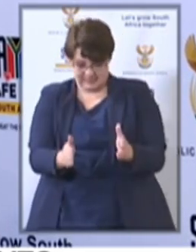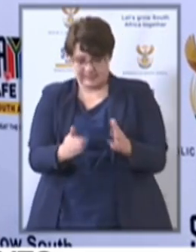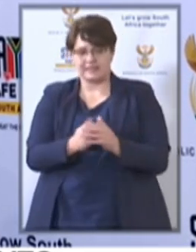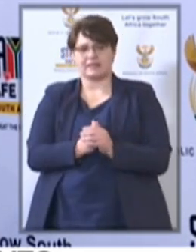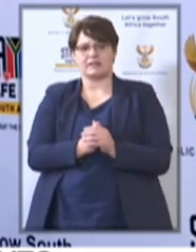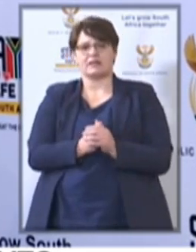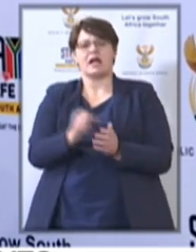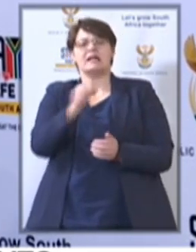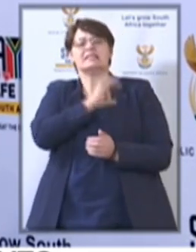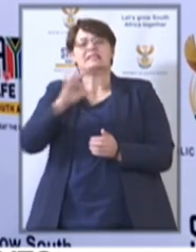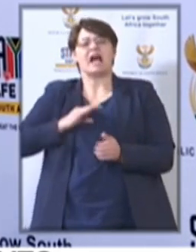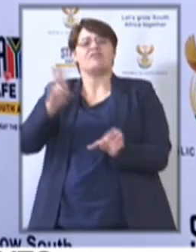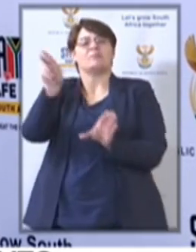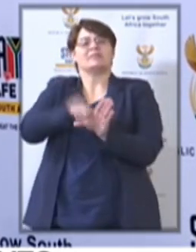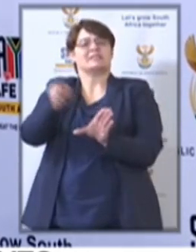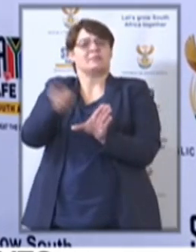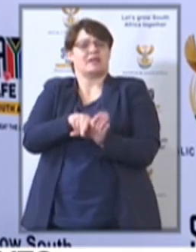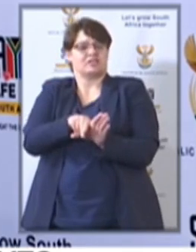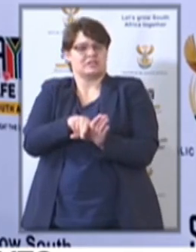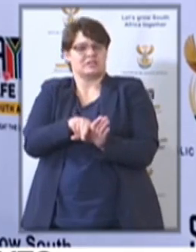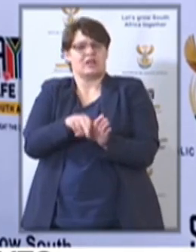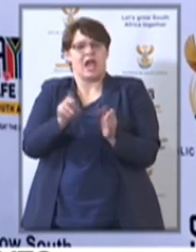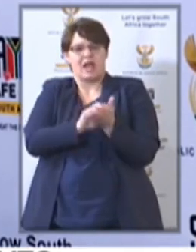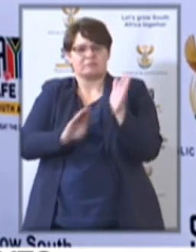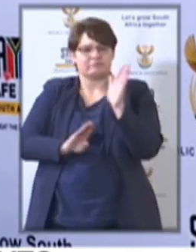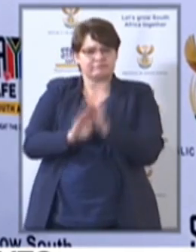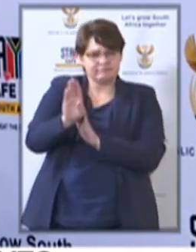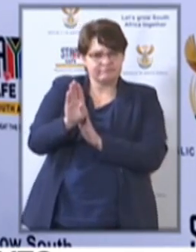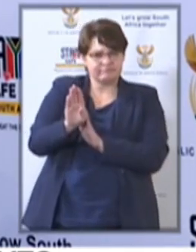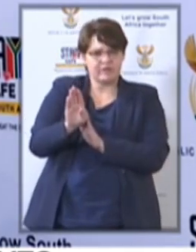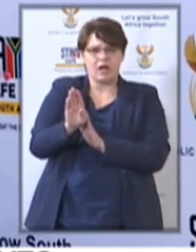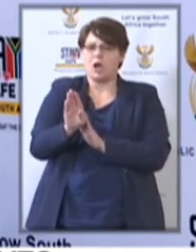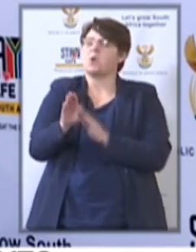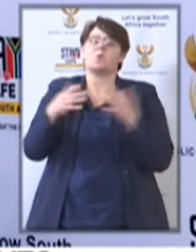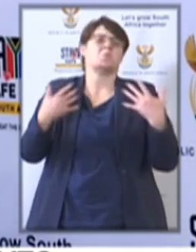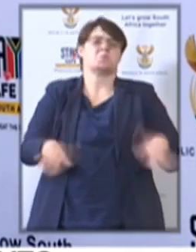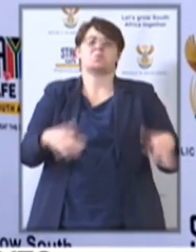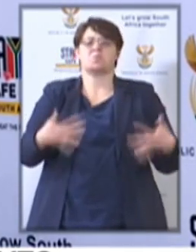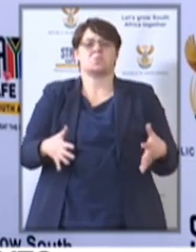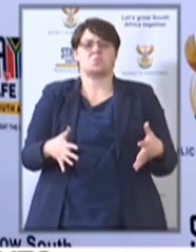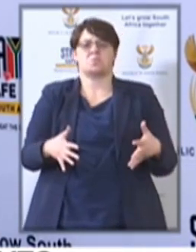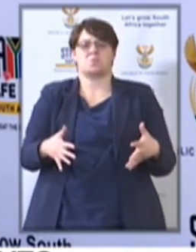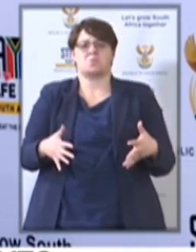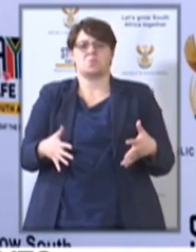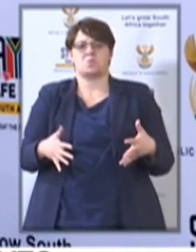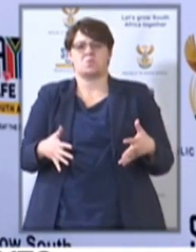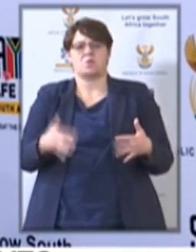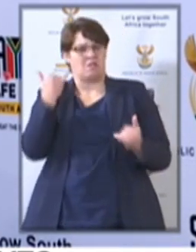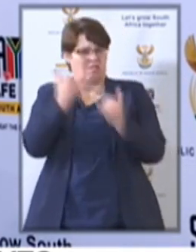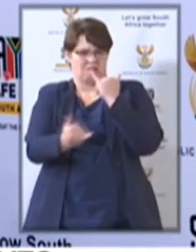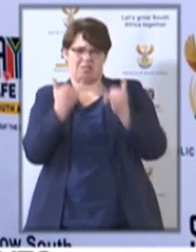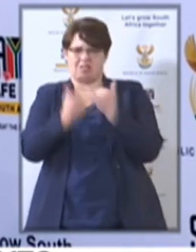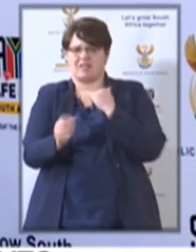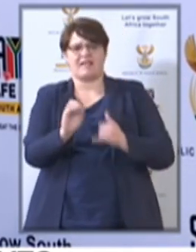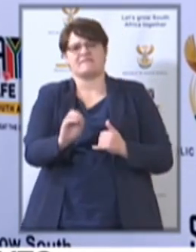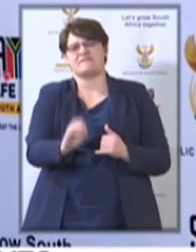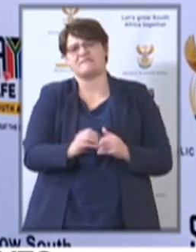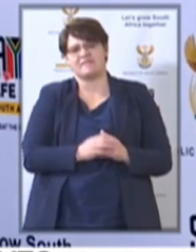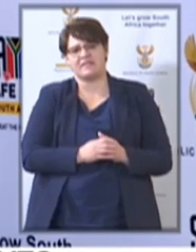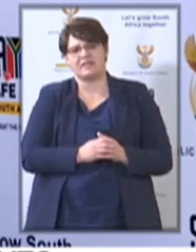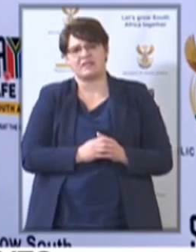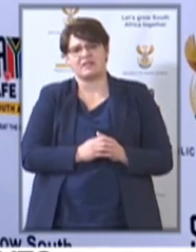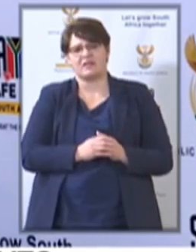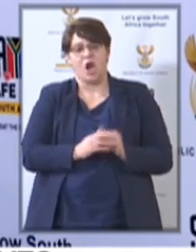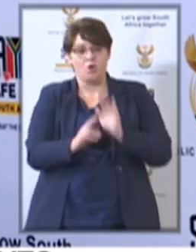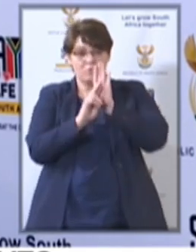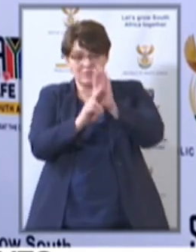that staff participation and progression, there are huge impediments here. The